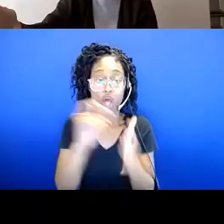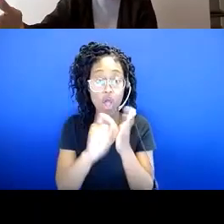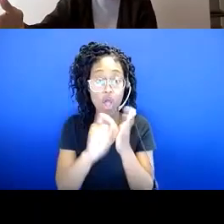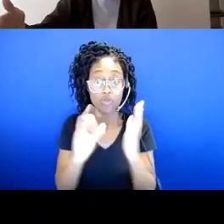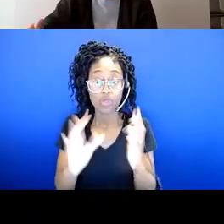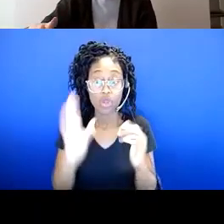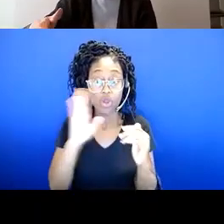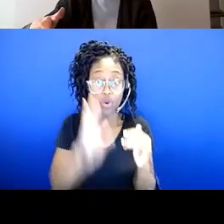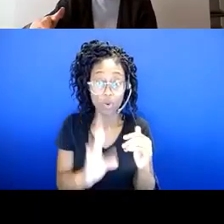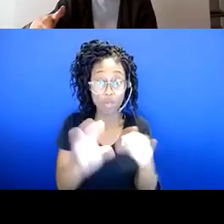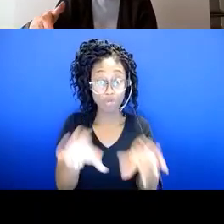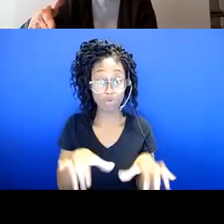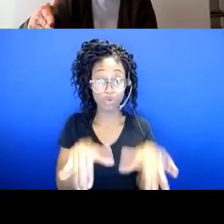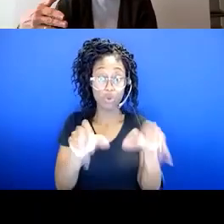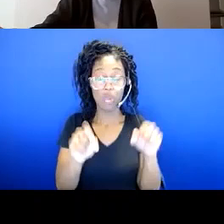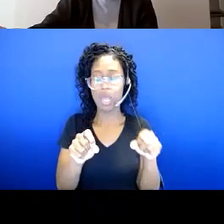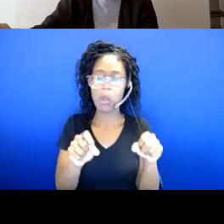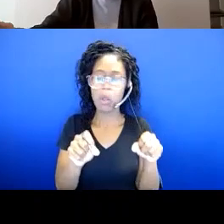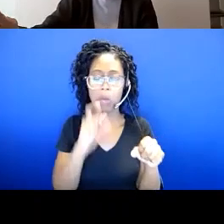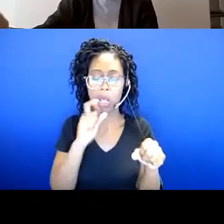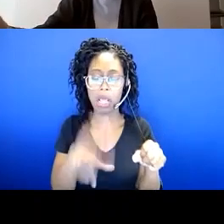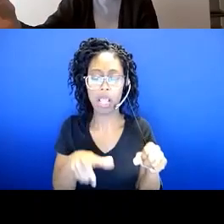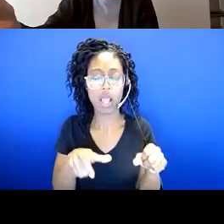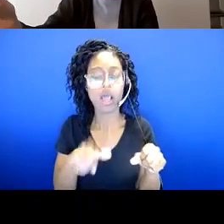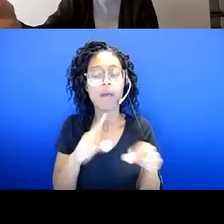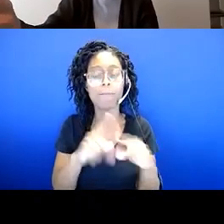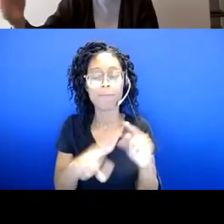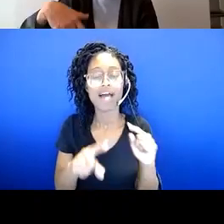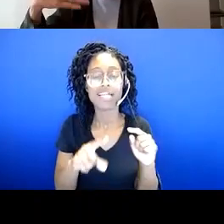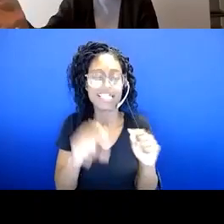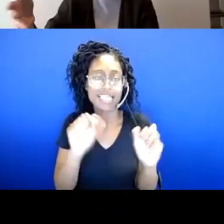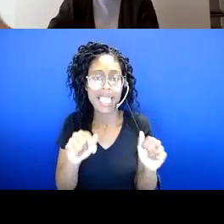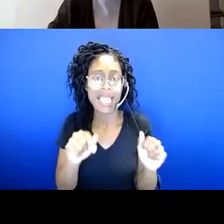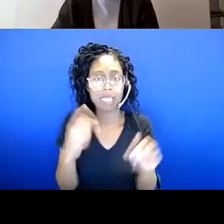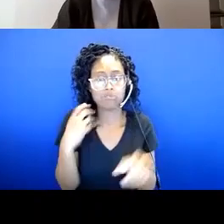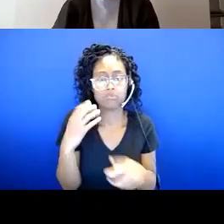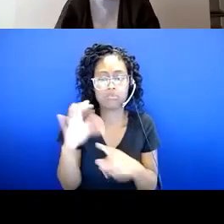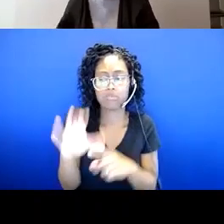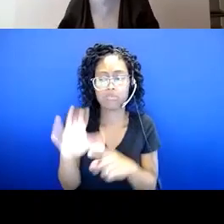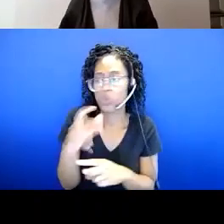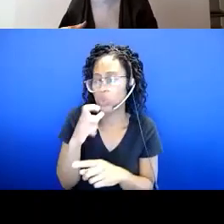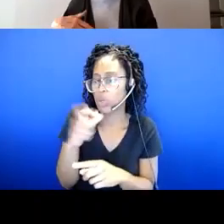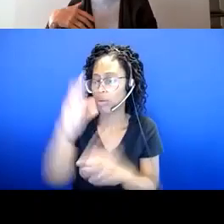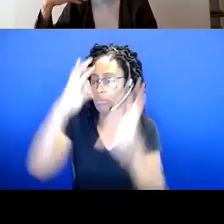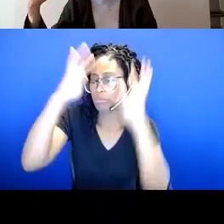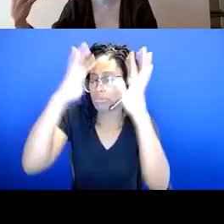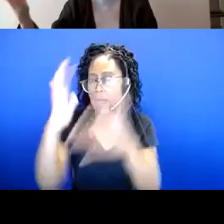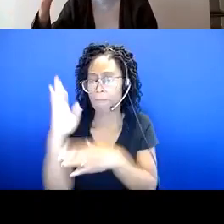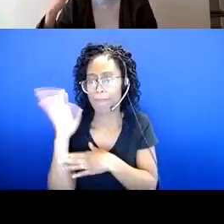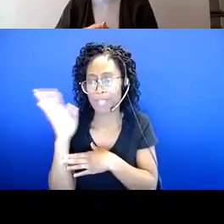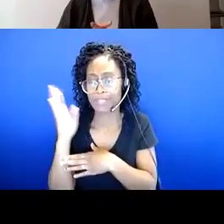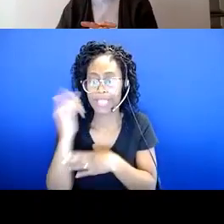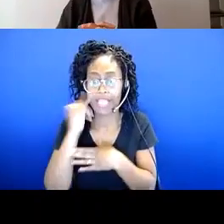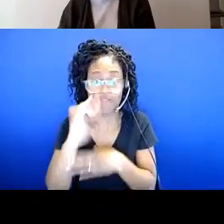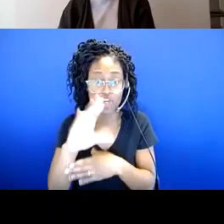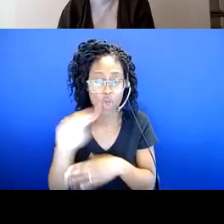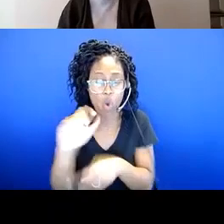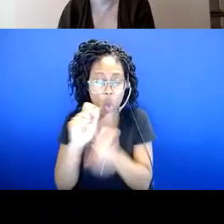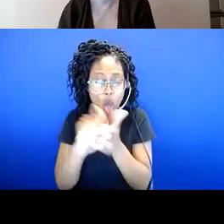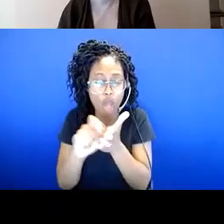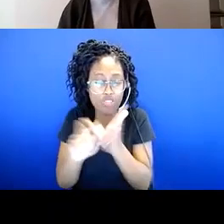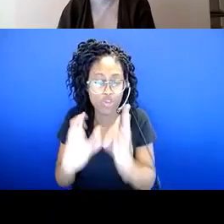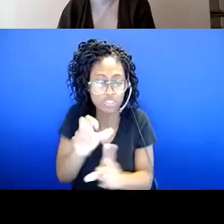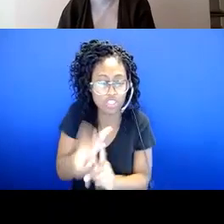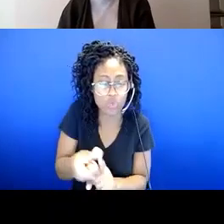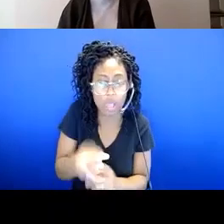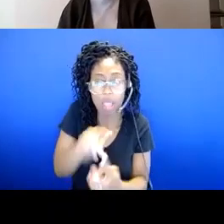first author can switch who will be the presentation creator. And I'll turn it over to Rick to